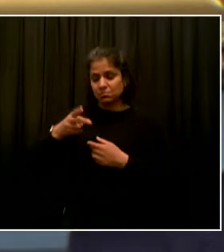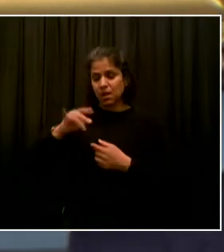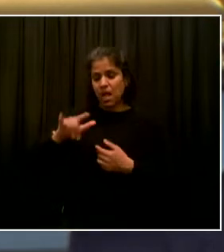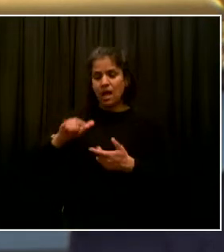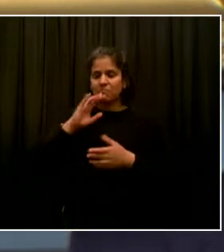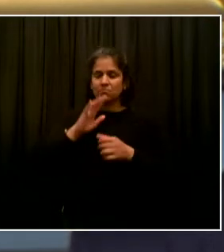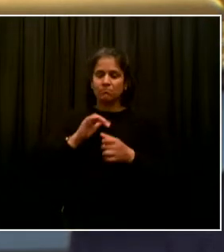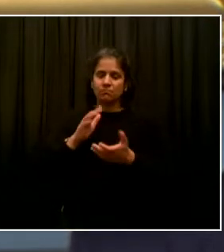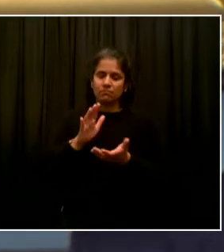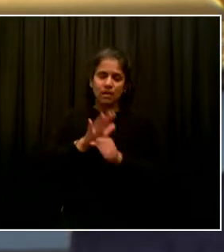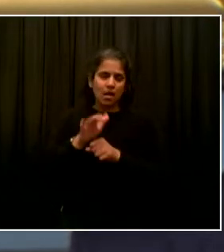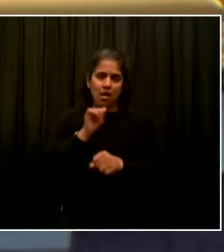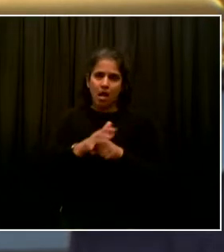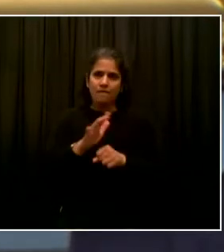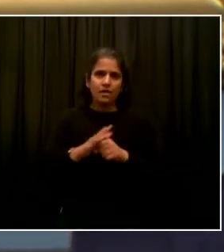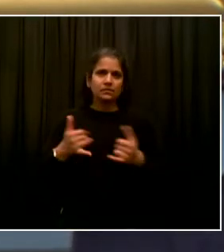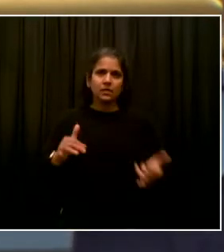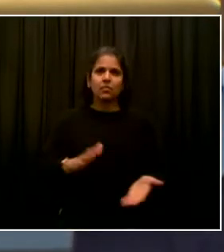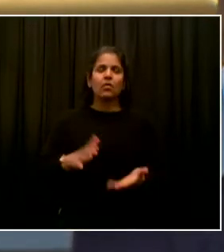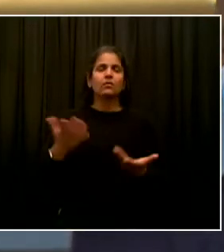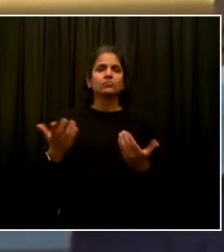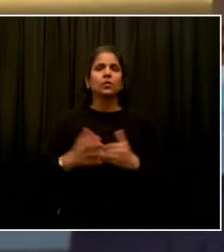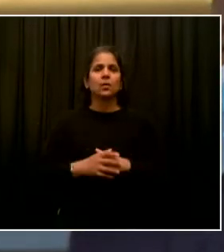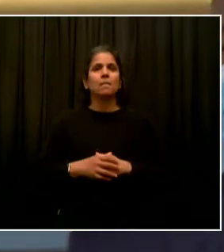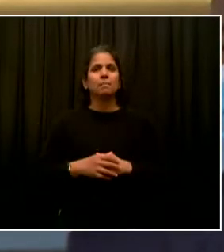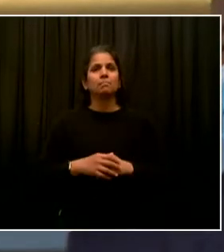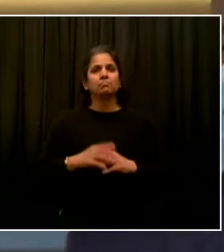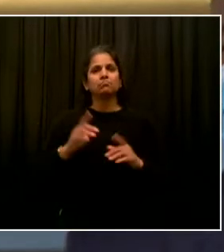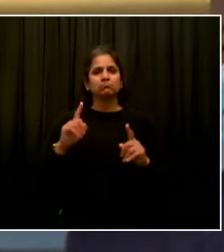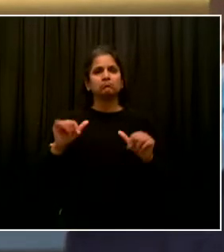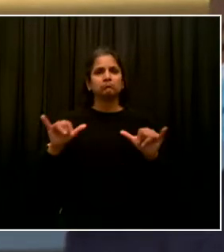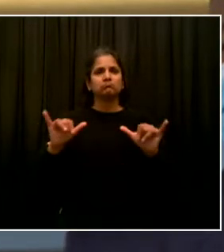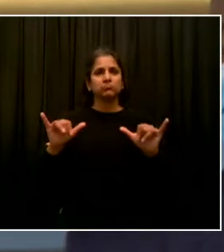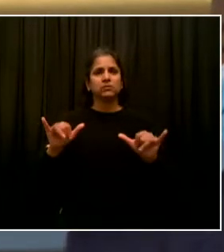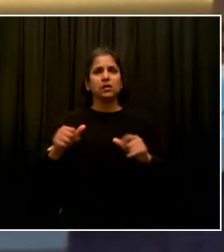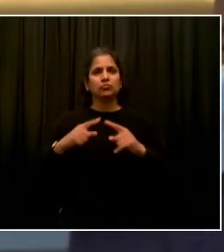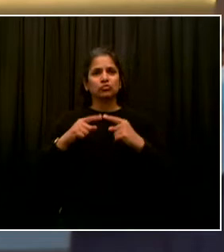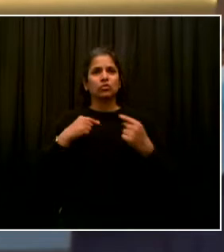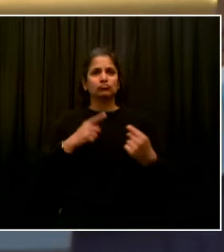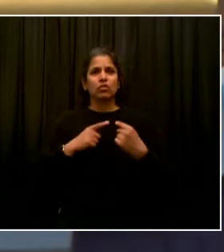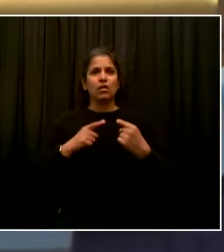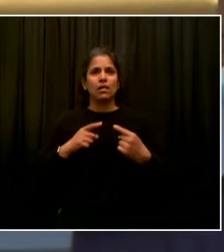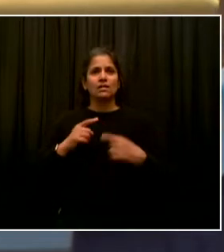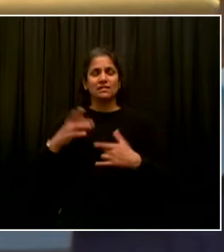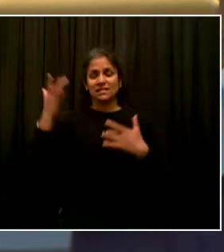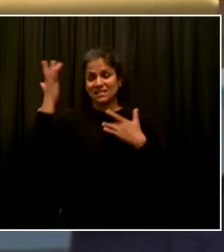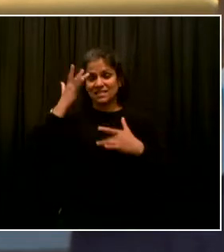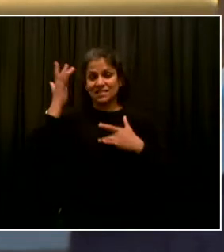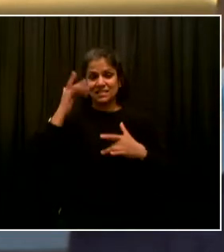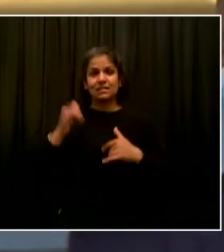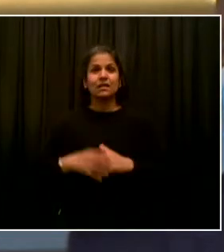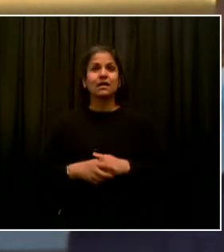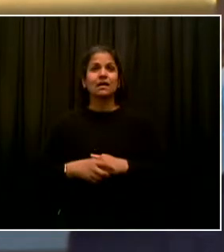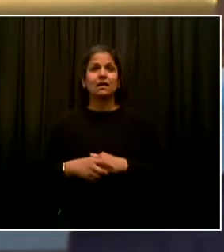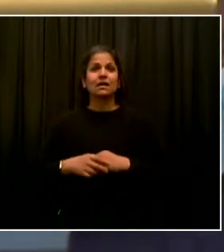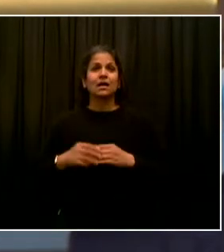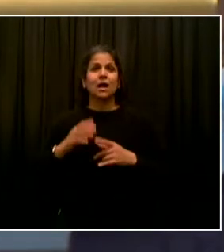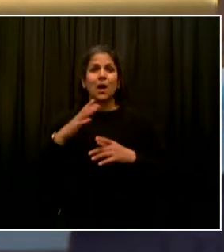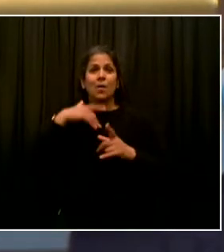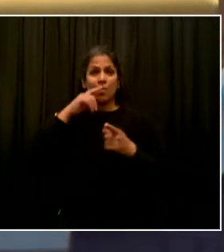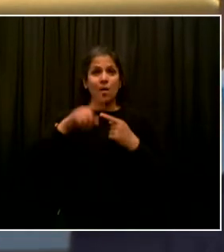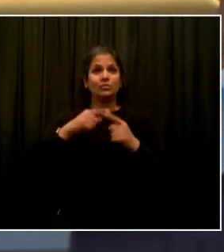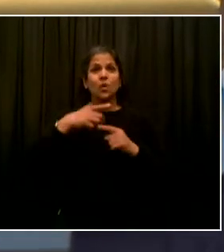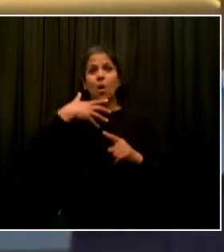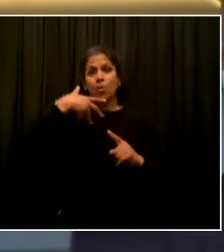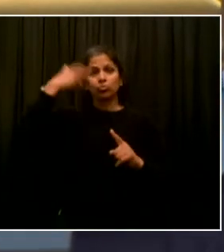do well. I mean, the groups that continue to struggle with the disease are primarily older adults and